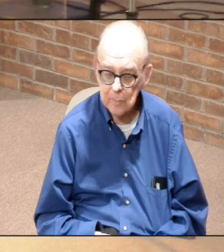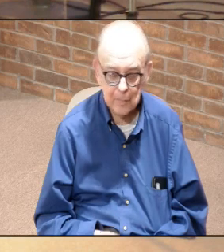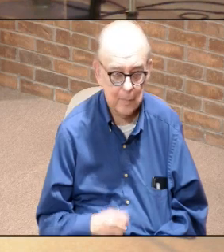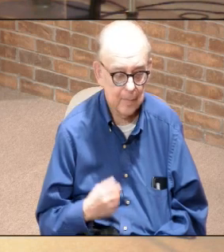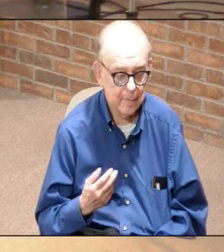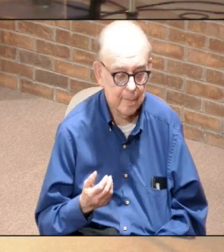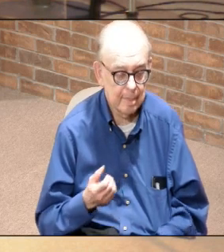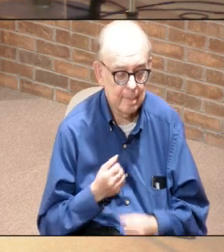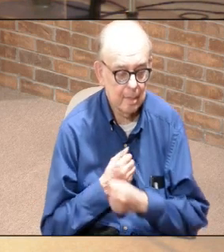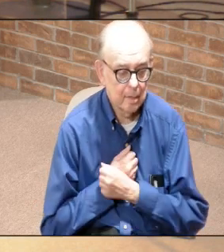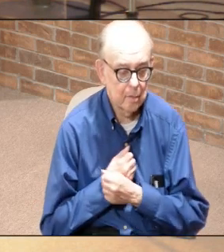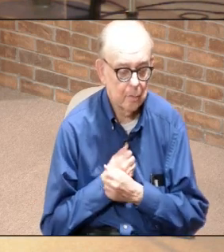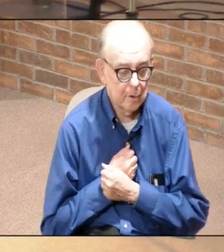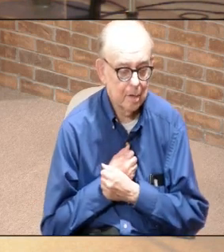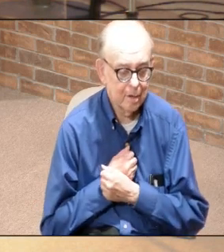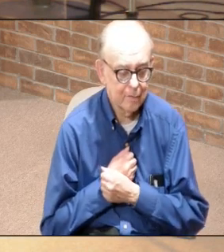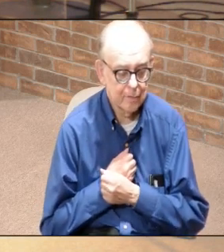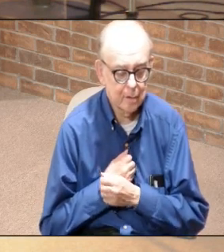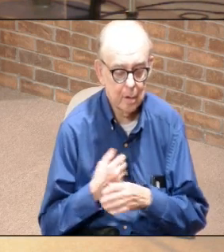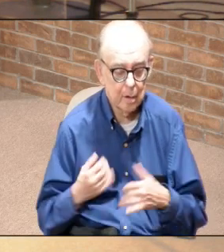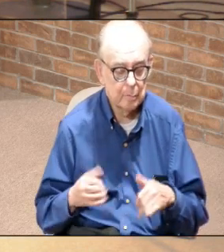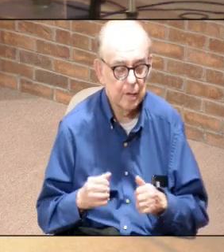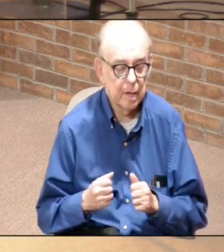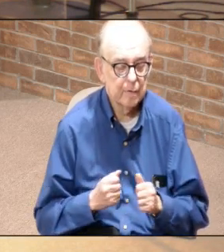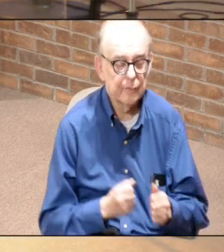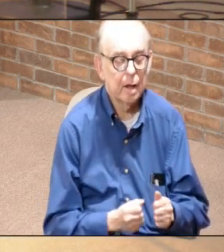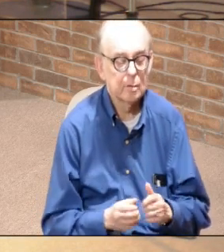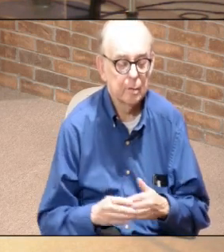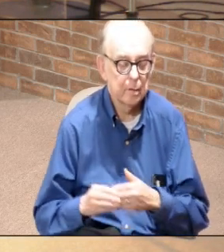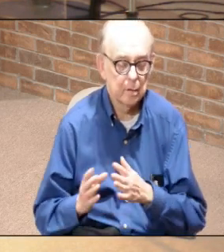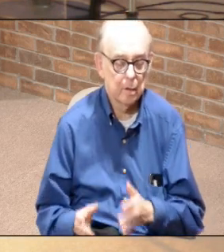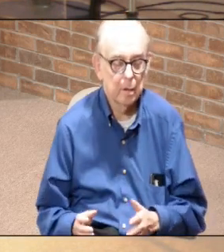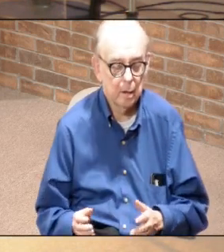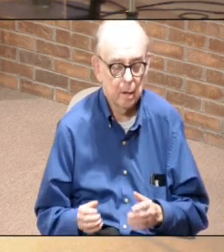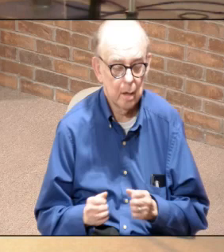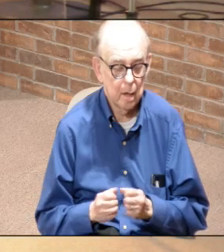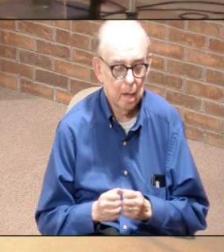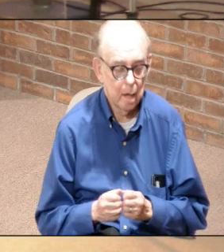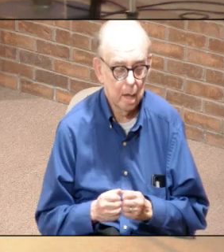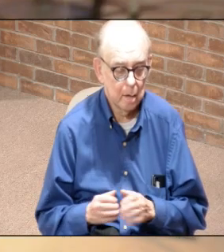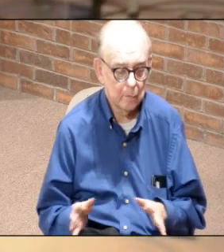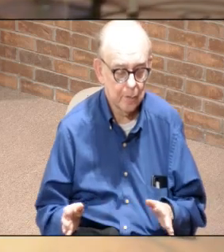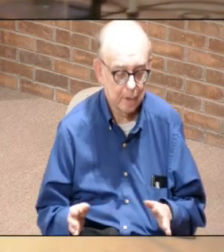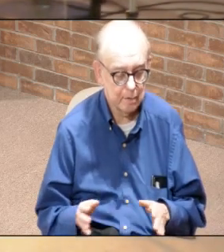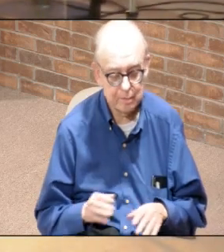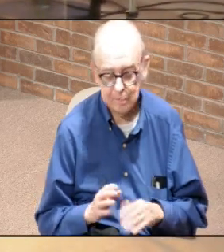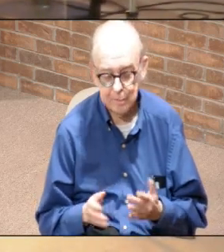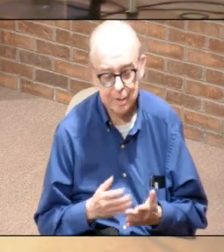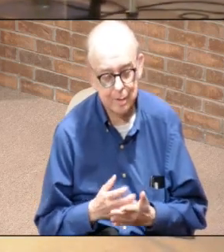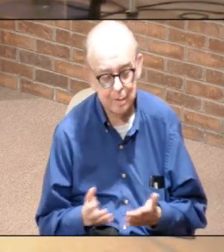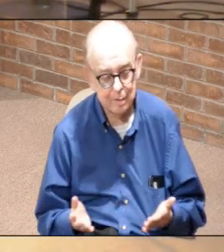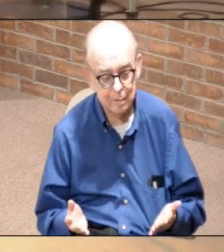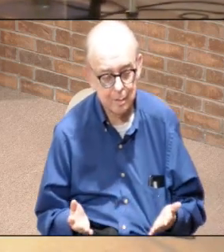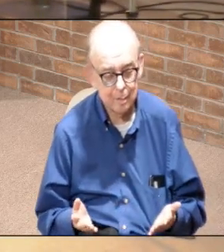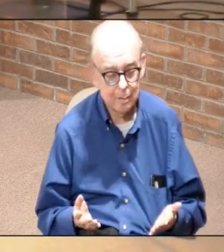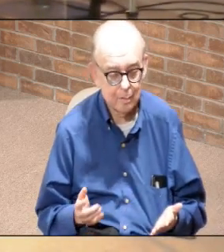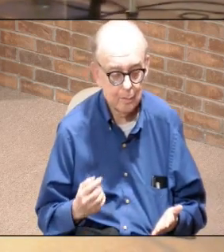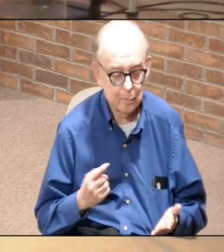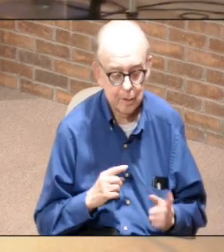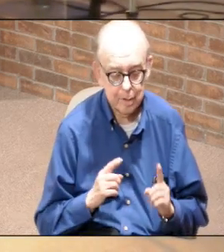We love playing follow the leader, don't we? Without even doing Simon Says. We just